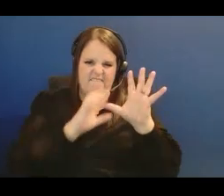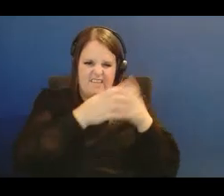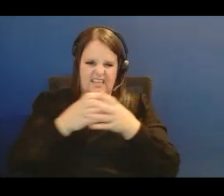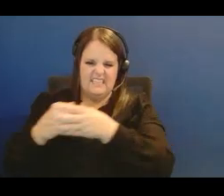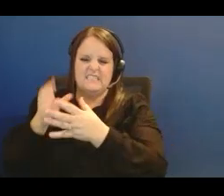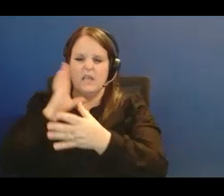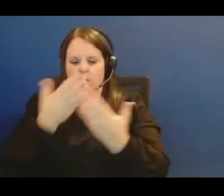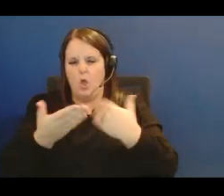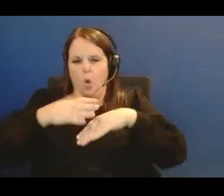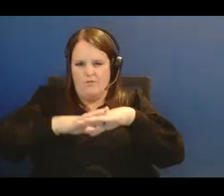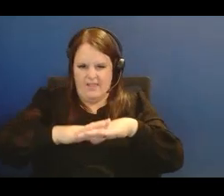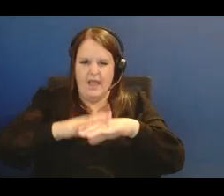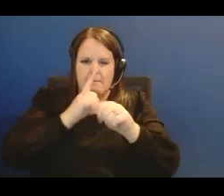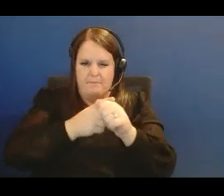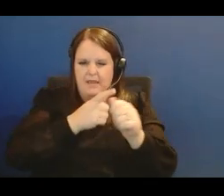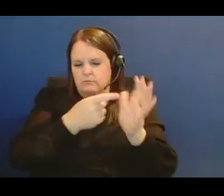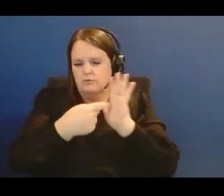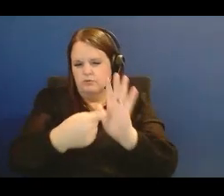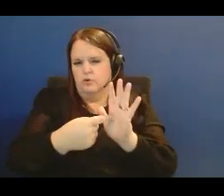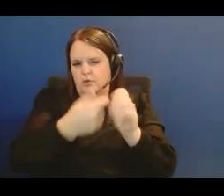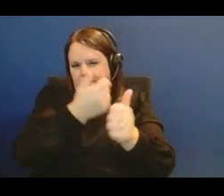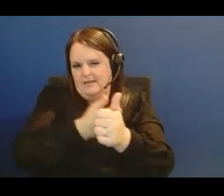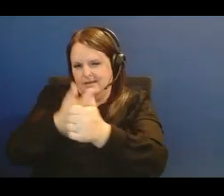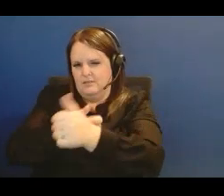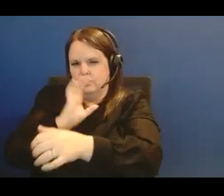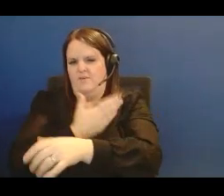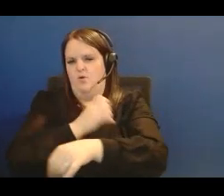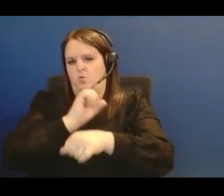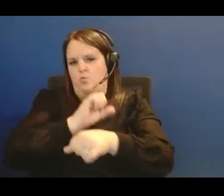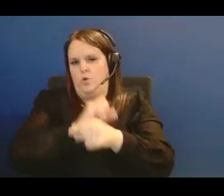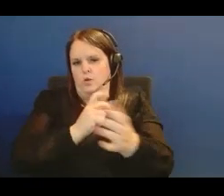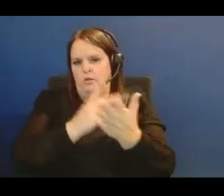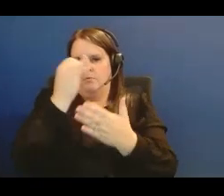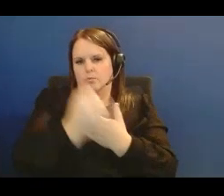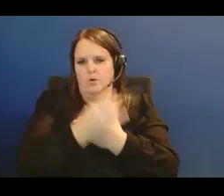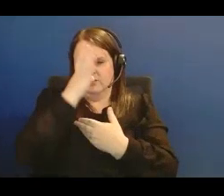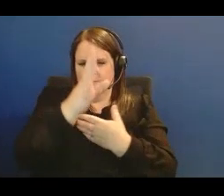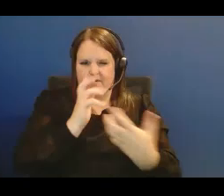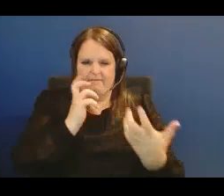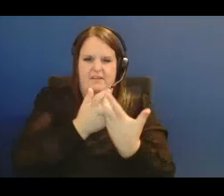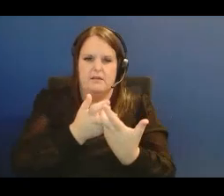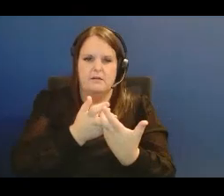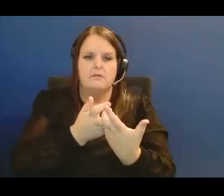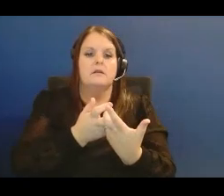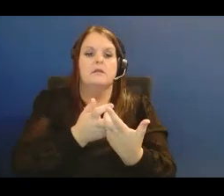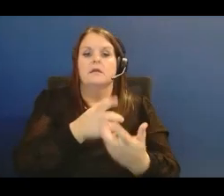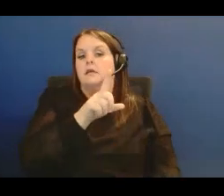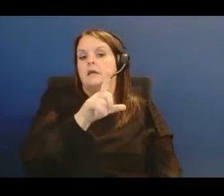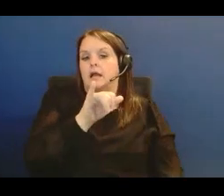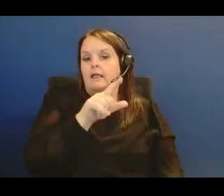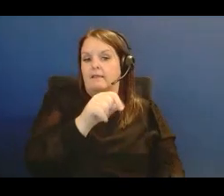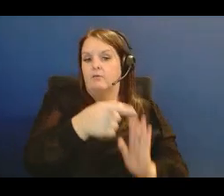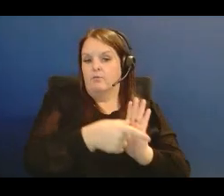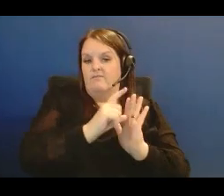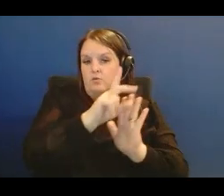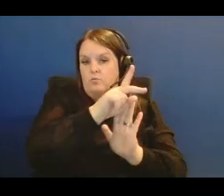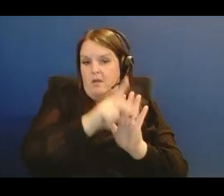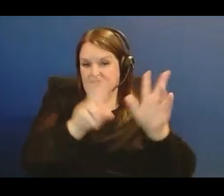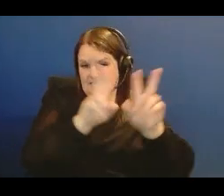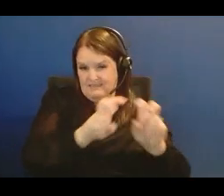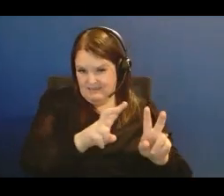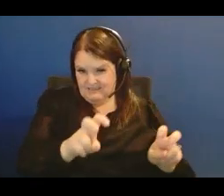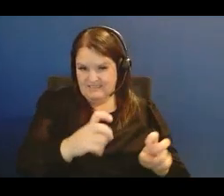these are the categories in which all of our work in this project will fall under. So there's a literature review and policy analysis. The literature review